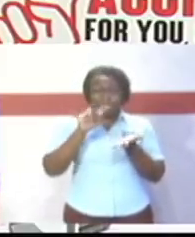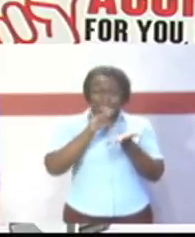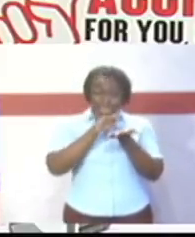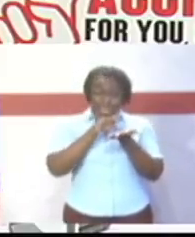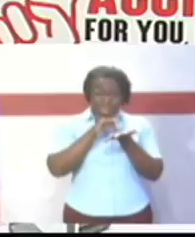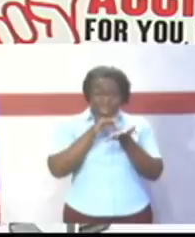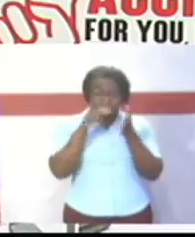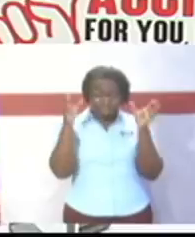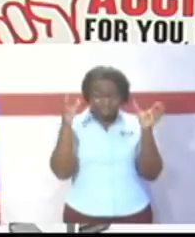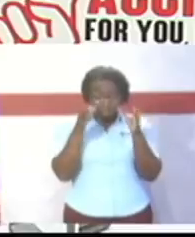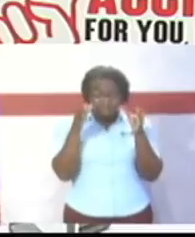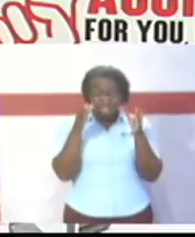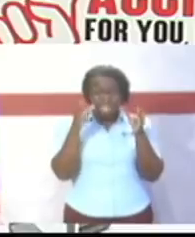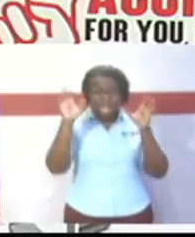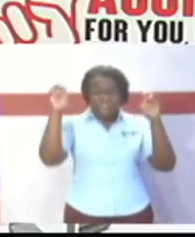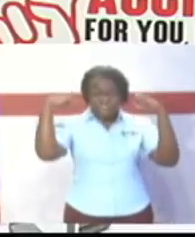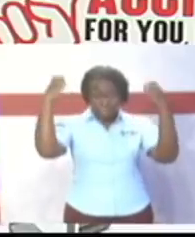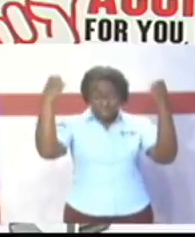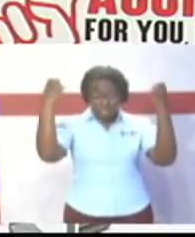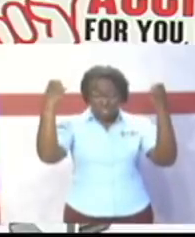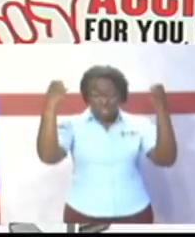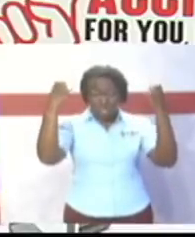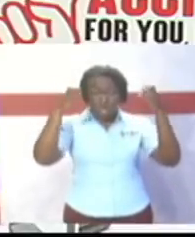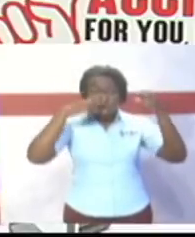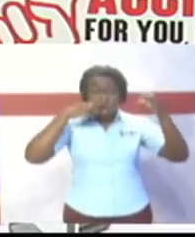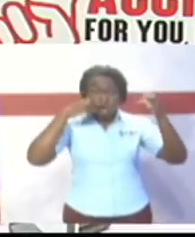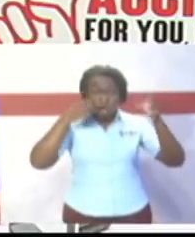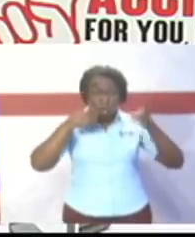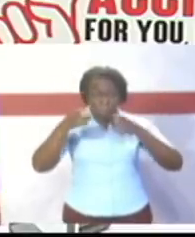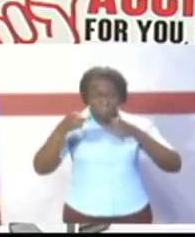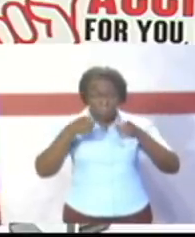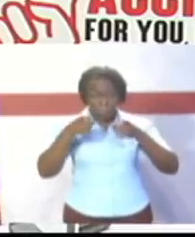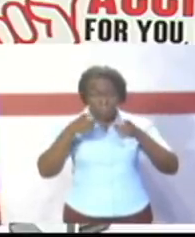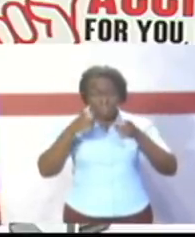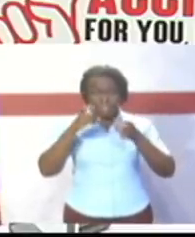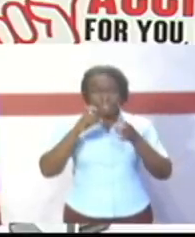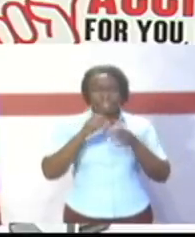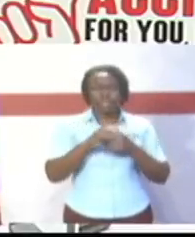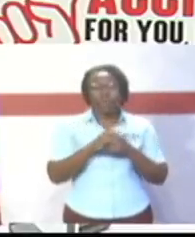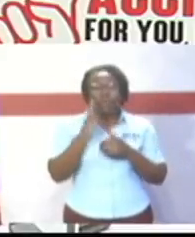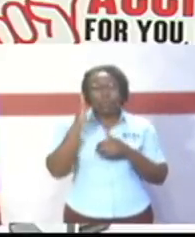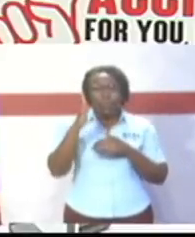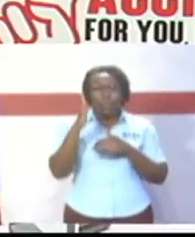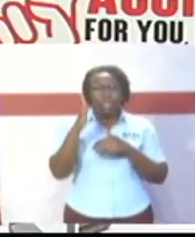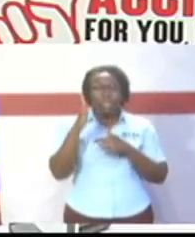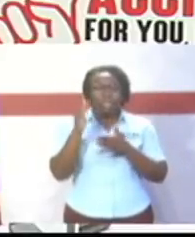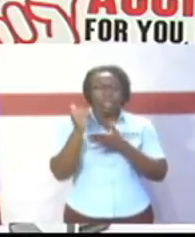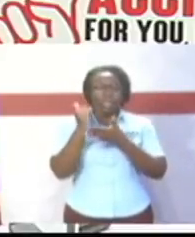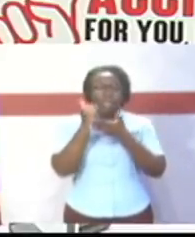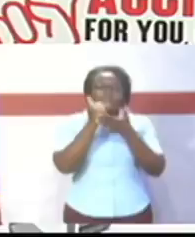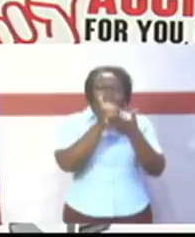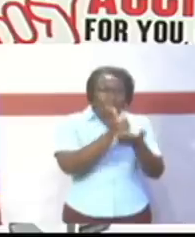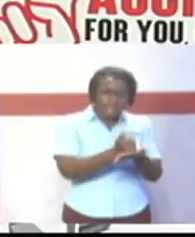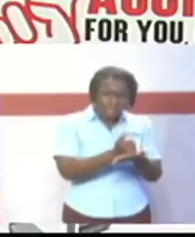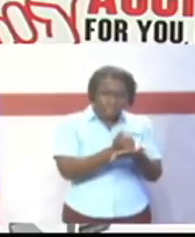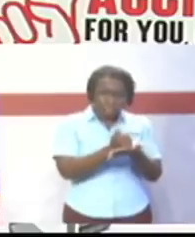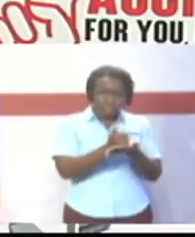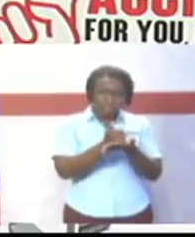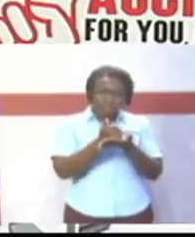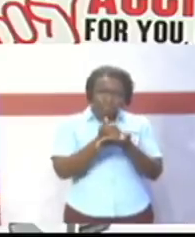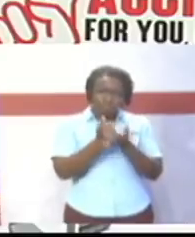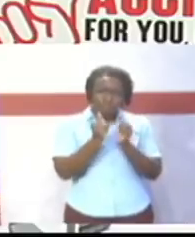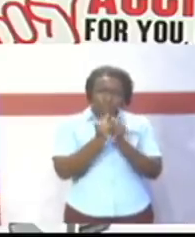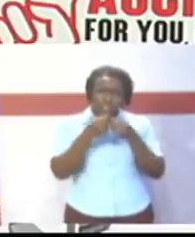Emergency Operations Center, at the Ministry of Health is going to be managing this new wave